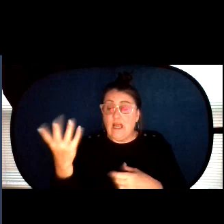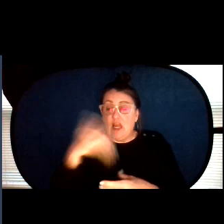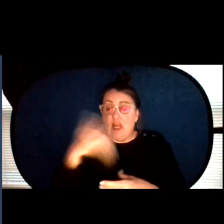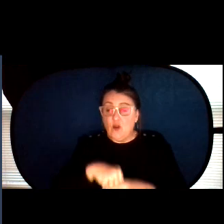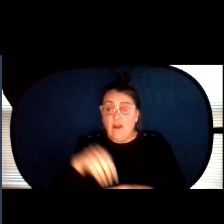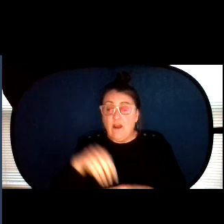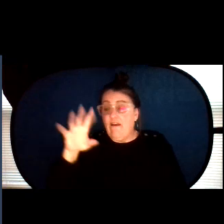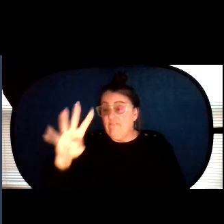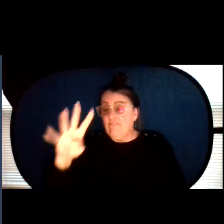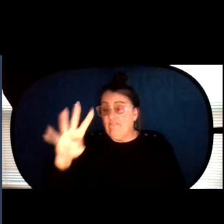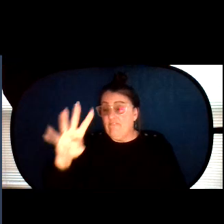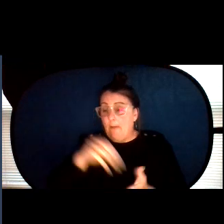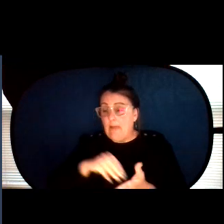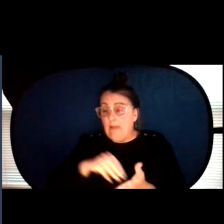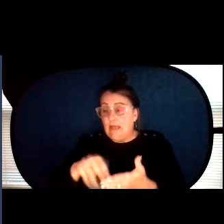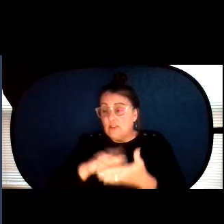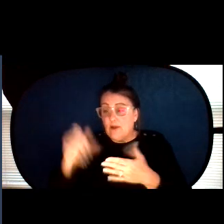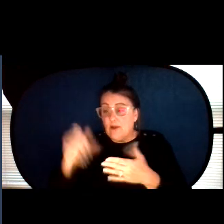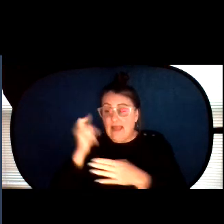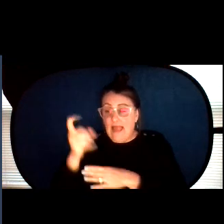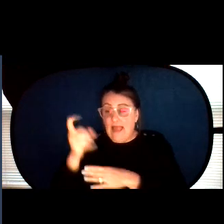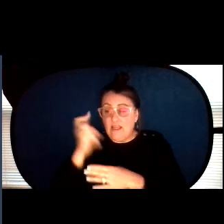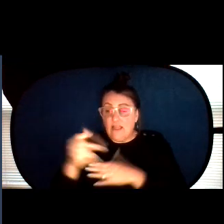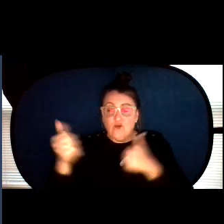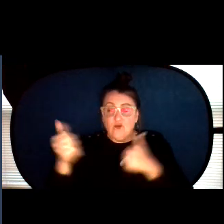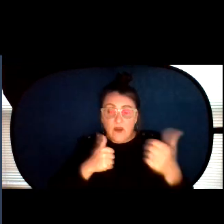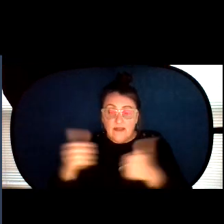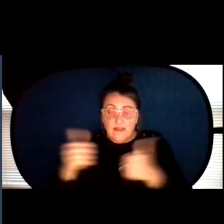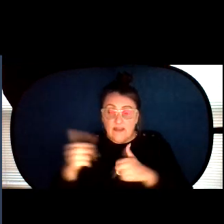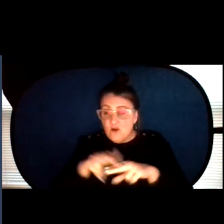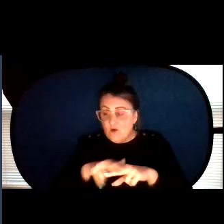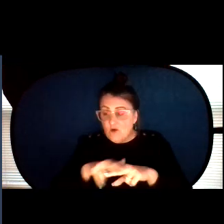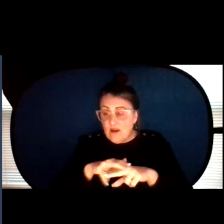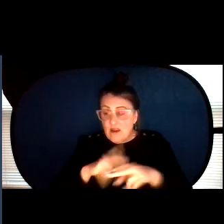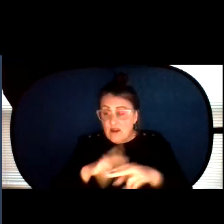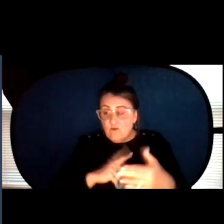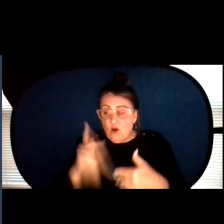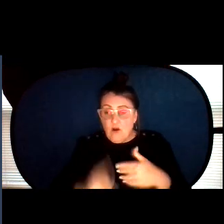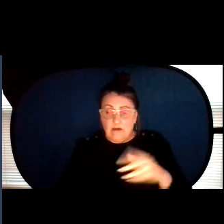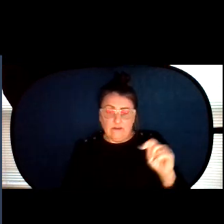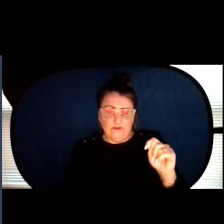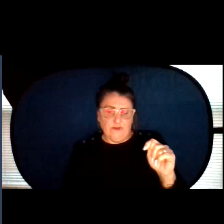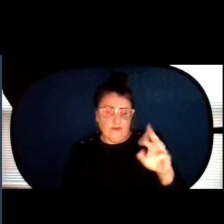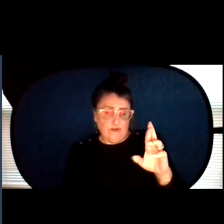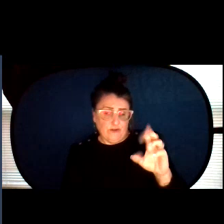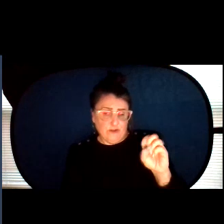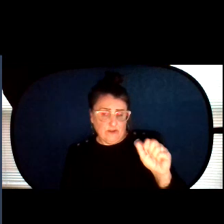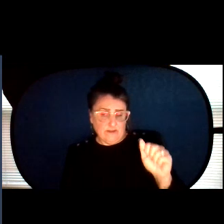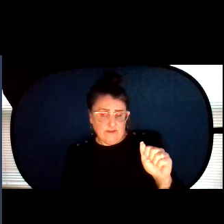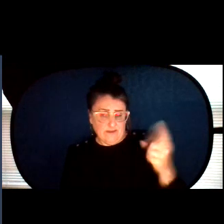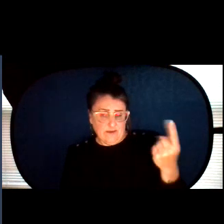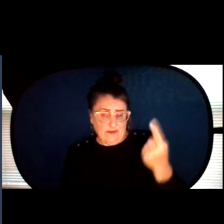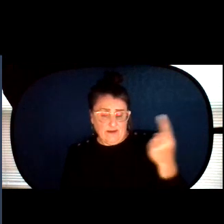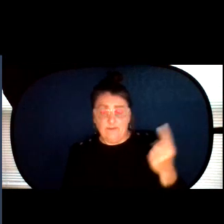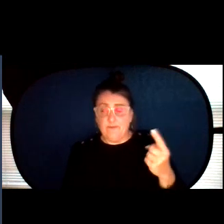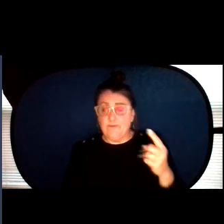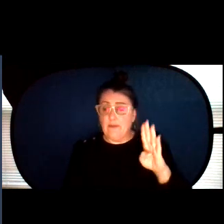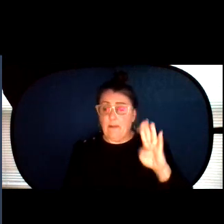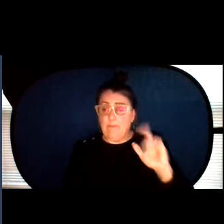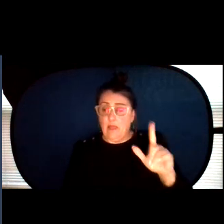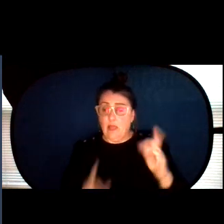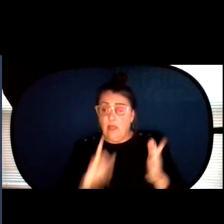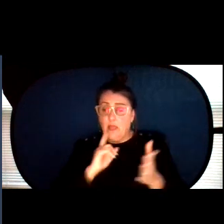million annually for the Transit and Intercity Rail Capital Program, or TIRCIP. A summary of bills tracked by commission staff,